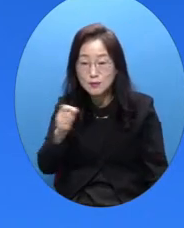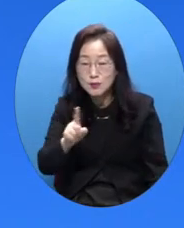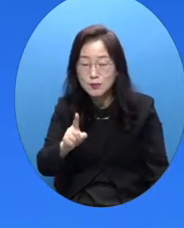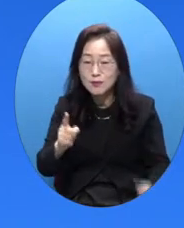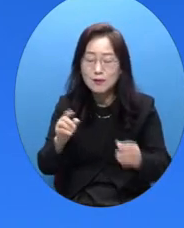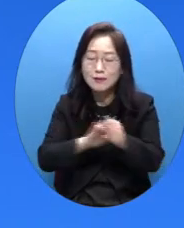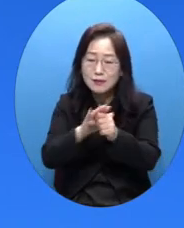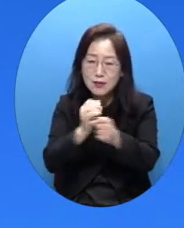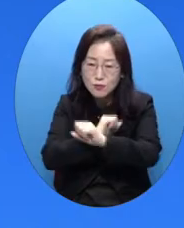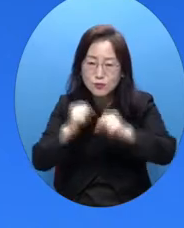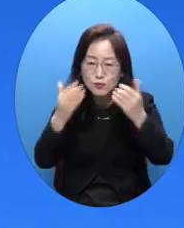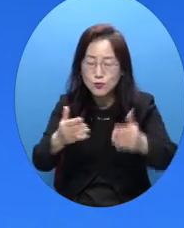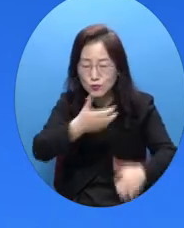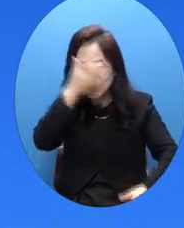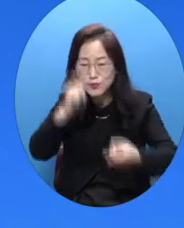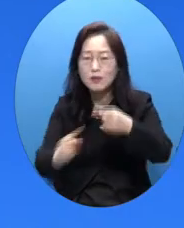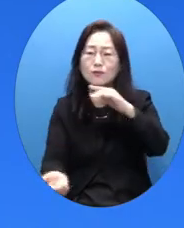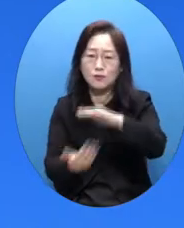to people